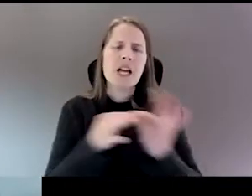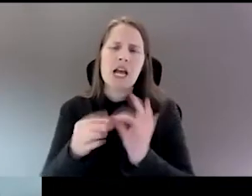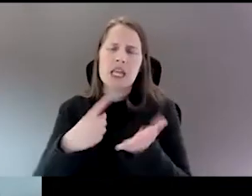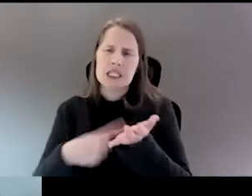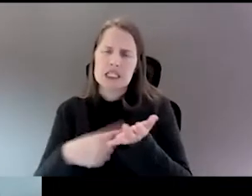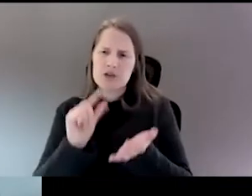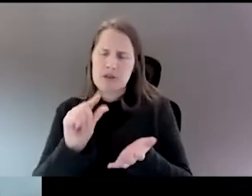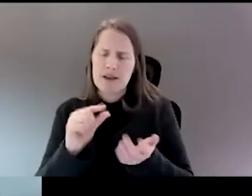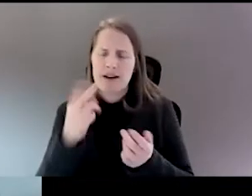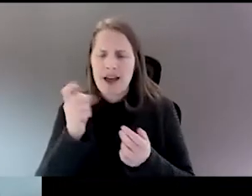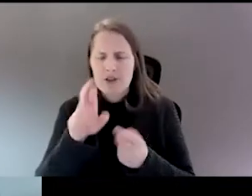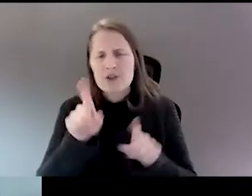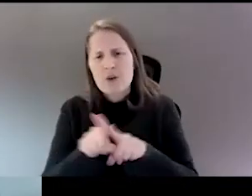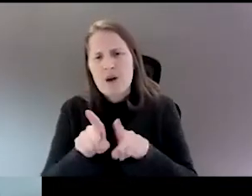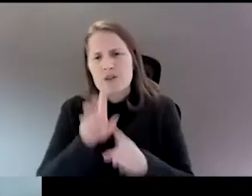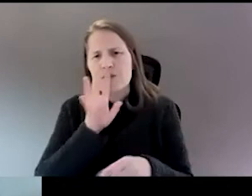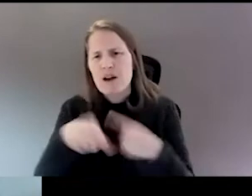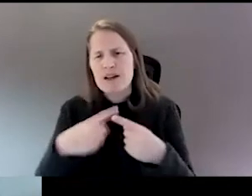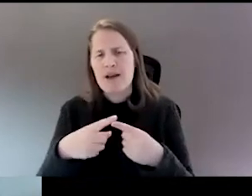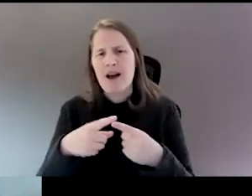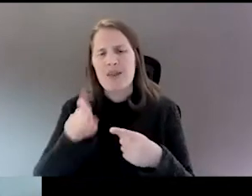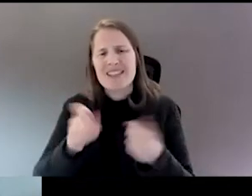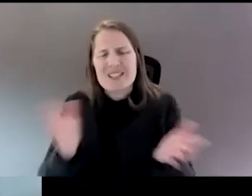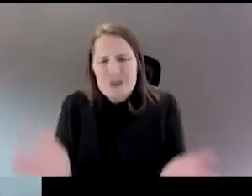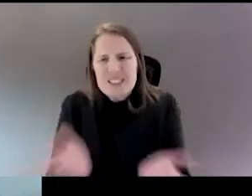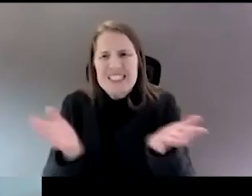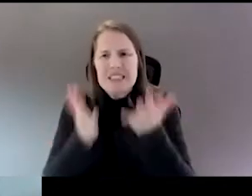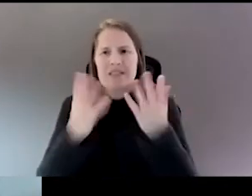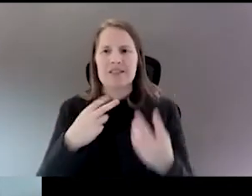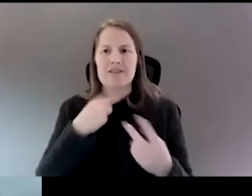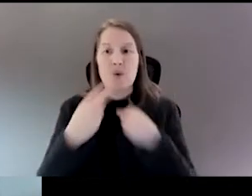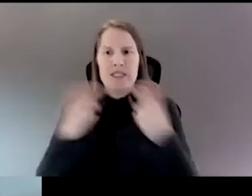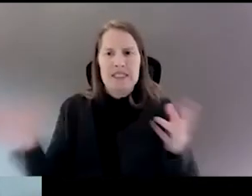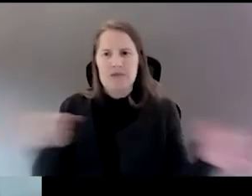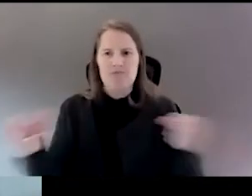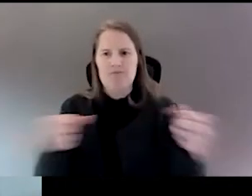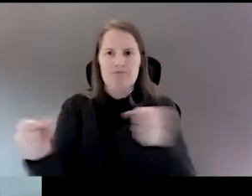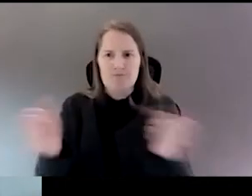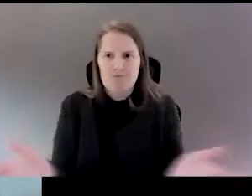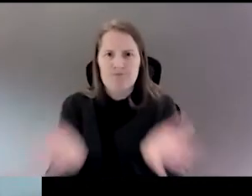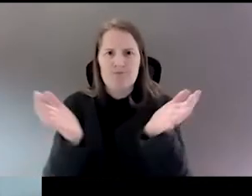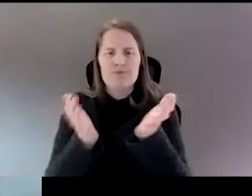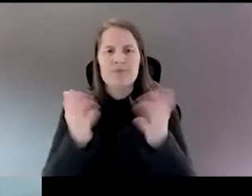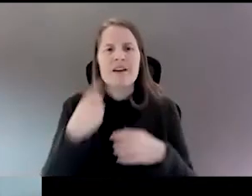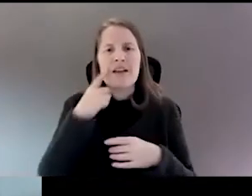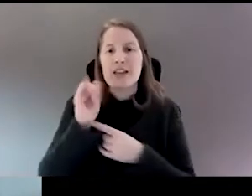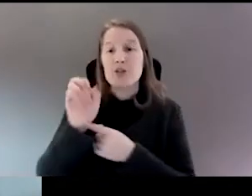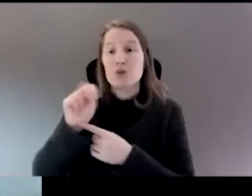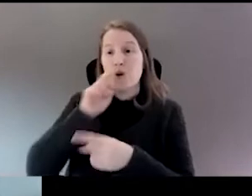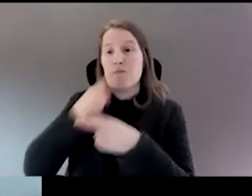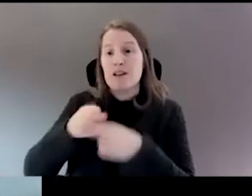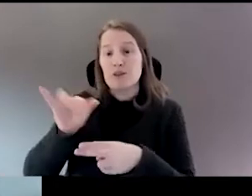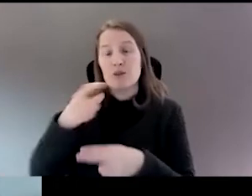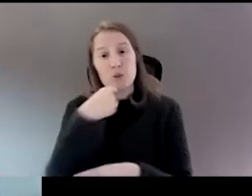the need to elevate voices. And I think that relates to the story Joan was talking about when she said she would tell people to talk